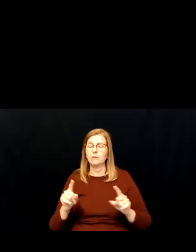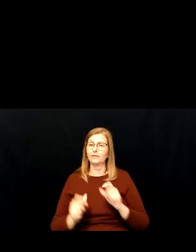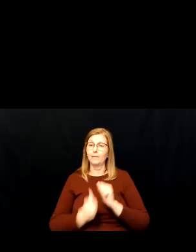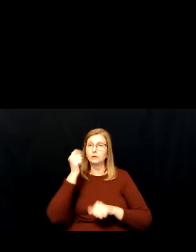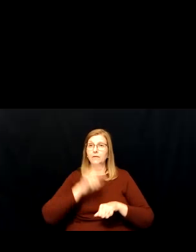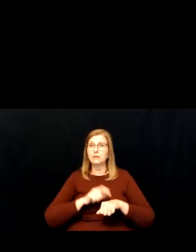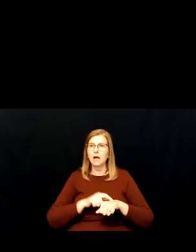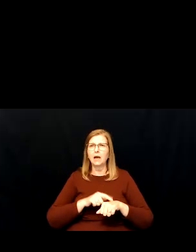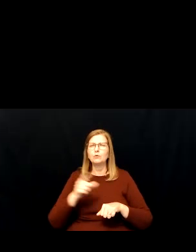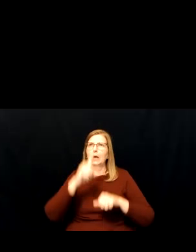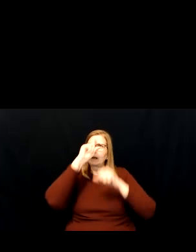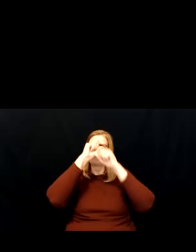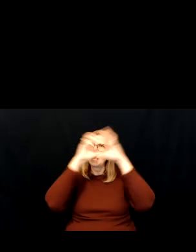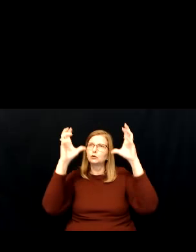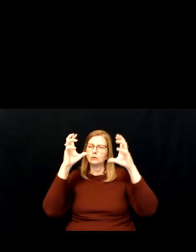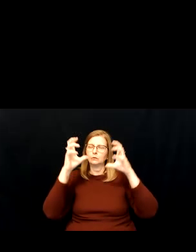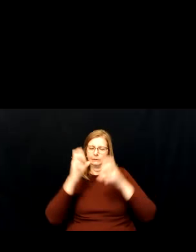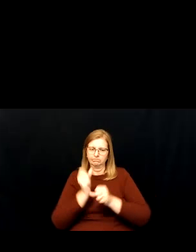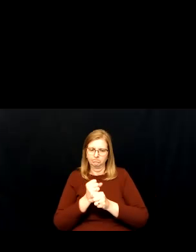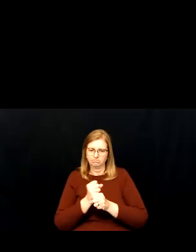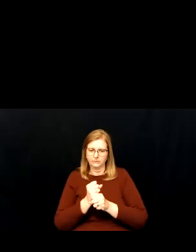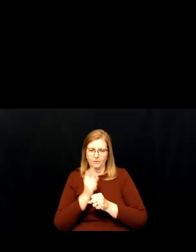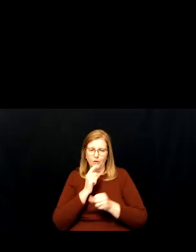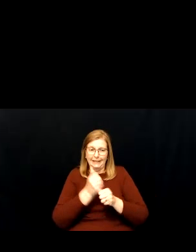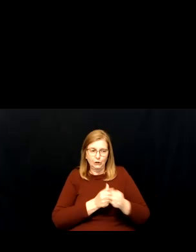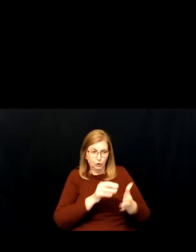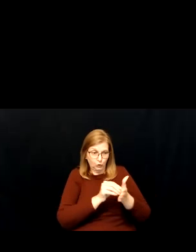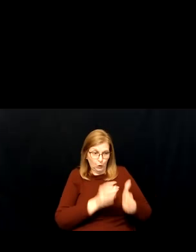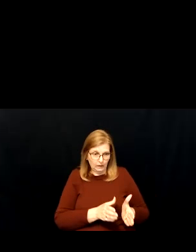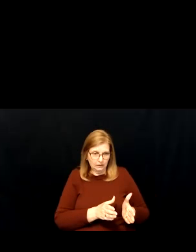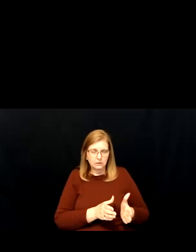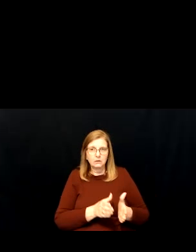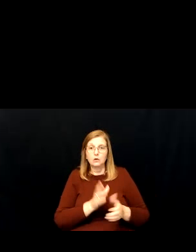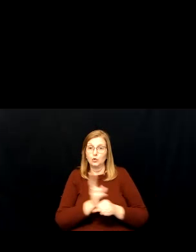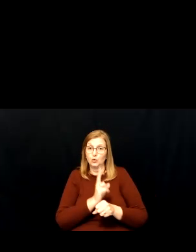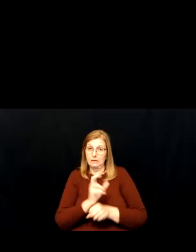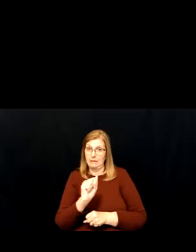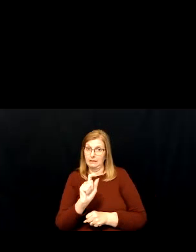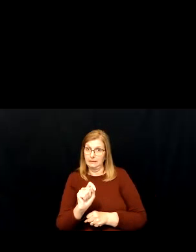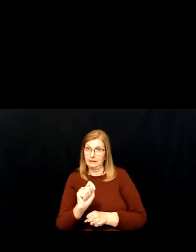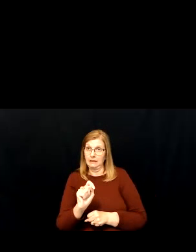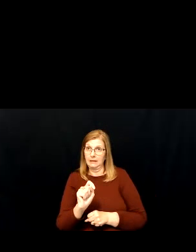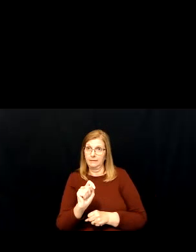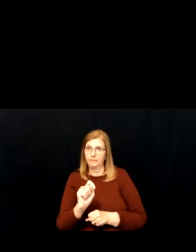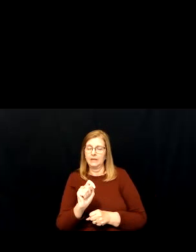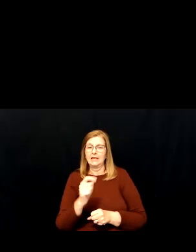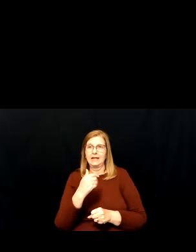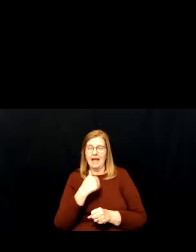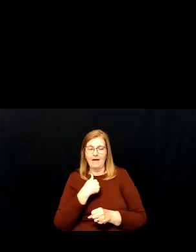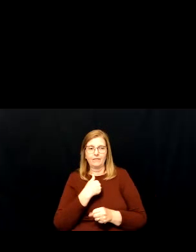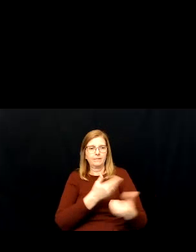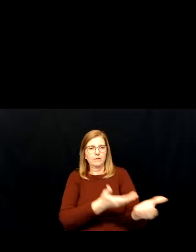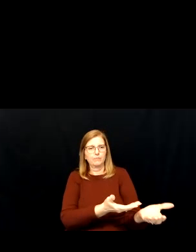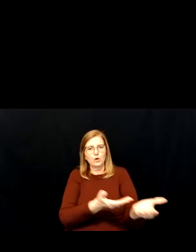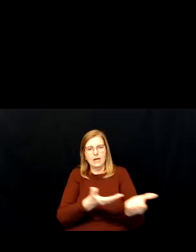can you imagine if we could develop one of these for each one of our students who's using assistive technology and have them bring that to